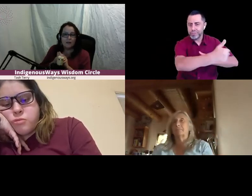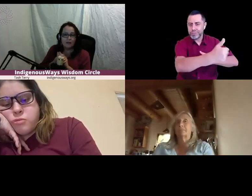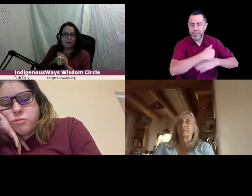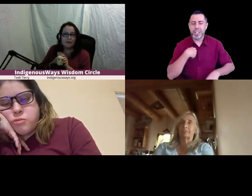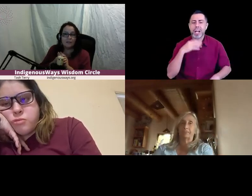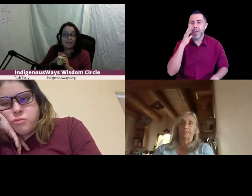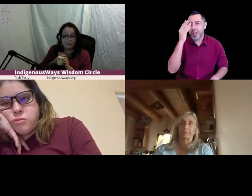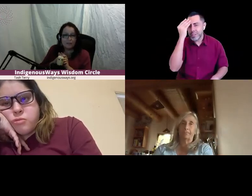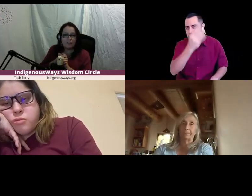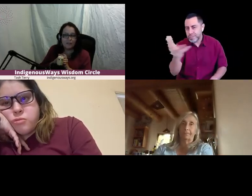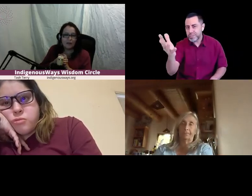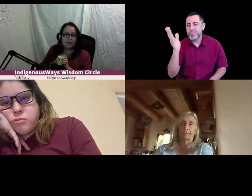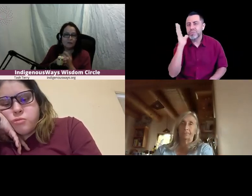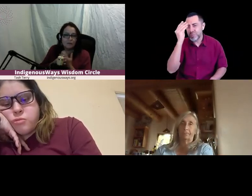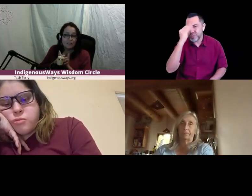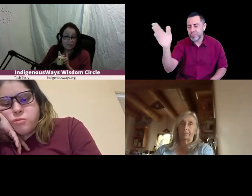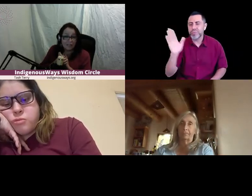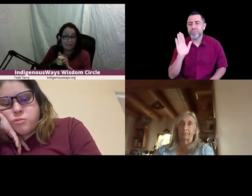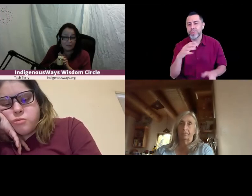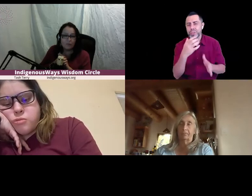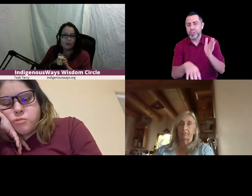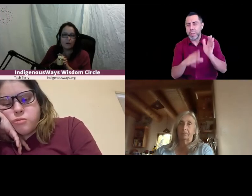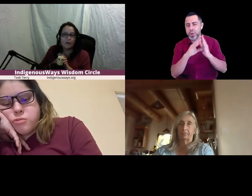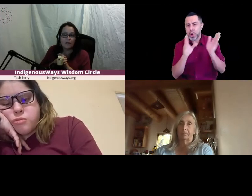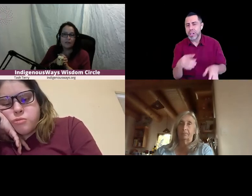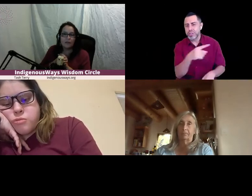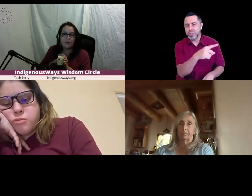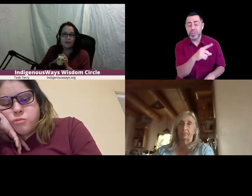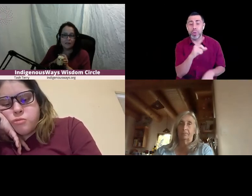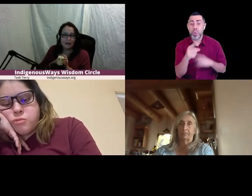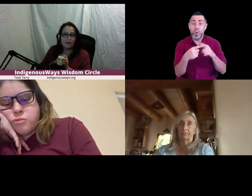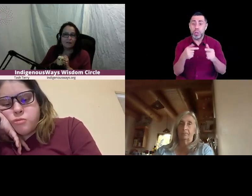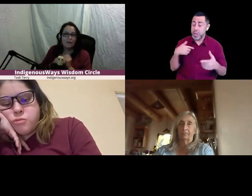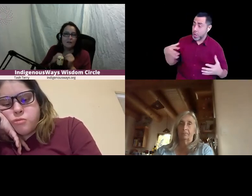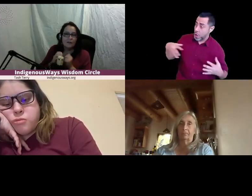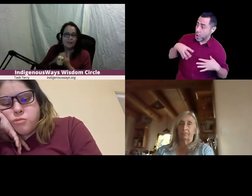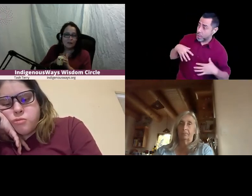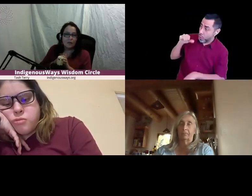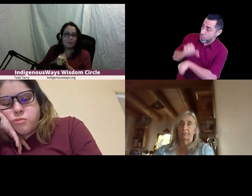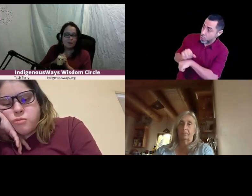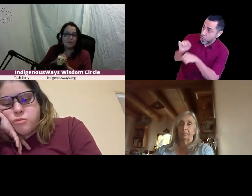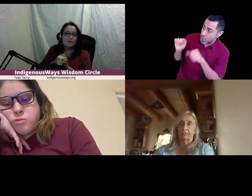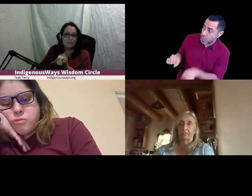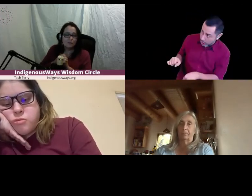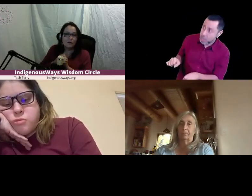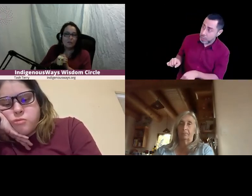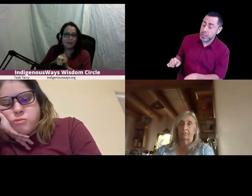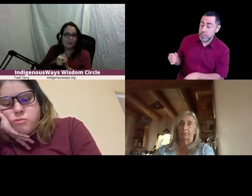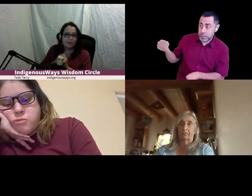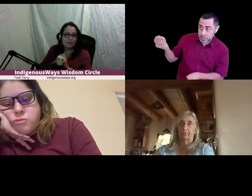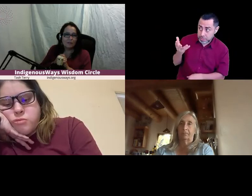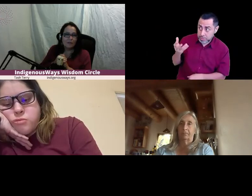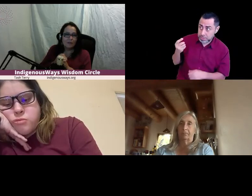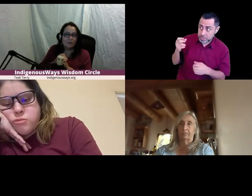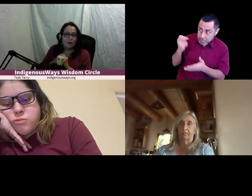on the date we decide on, when I can take leave from work and get off and go up to Black